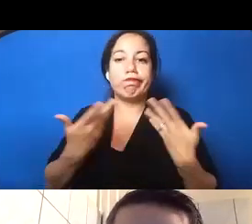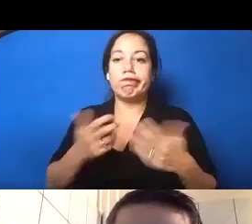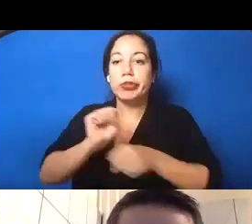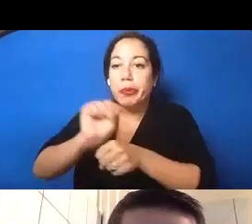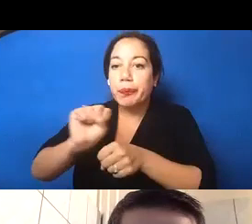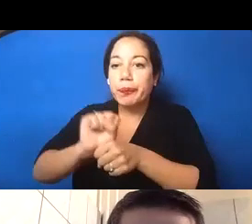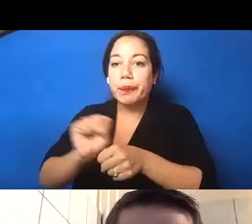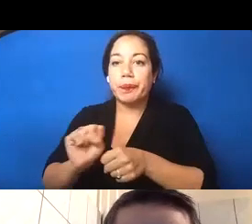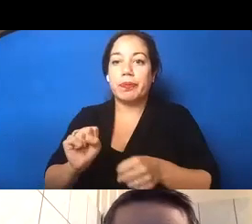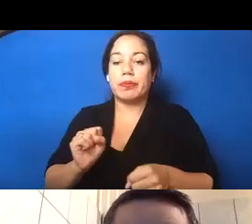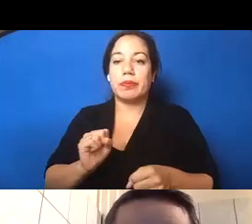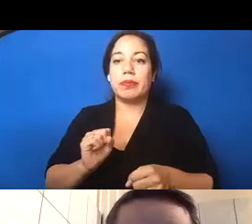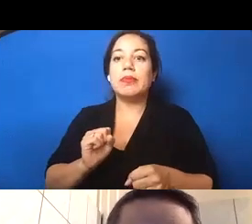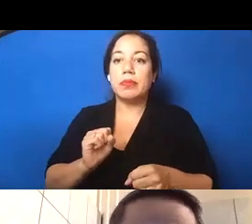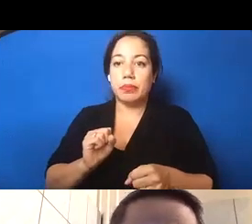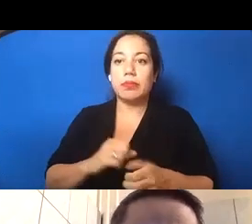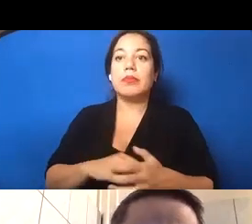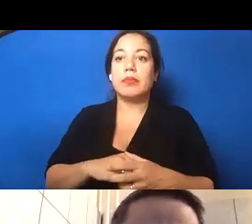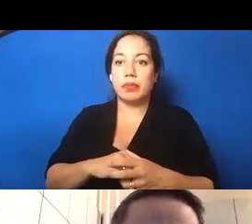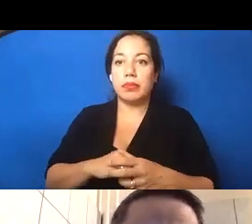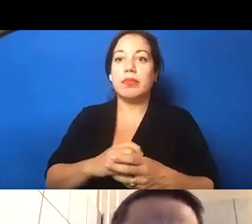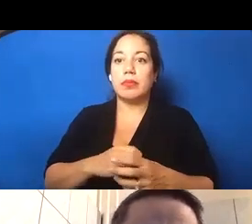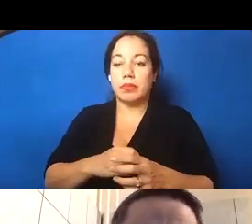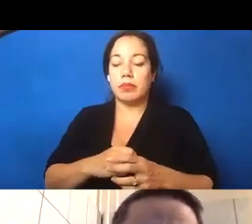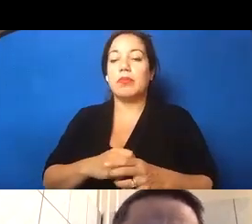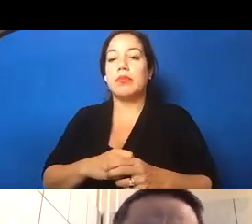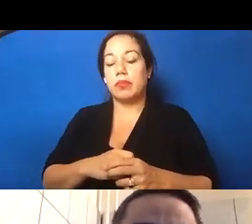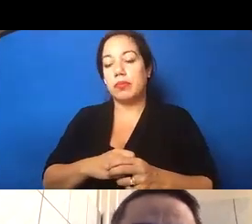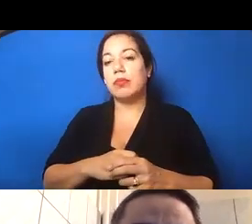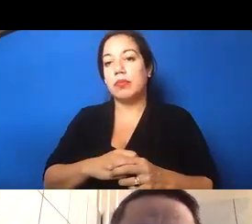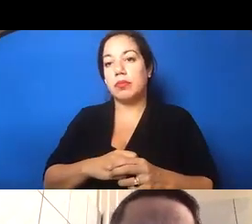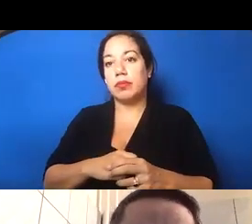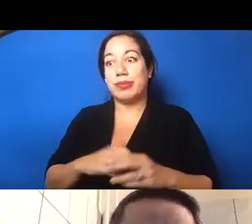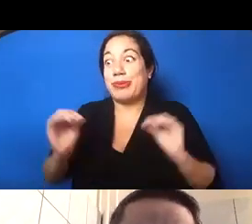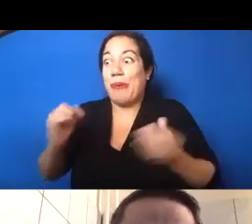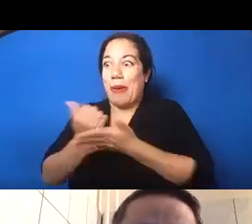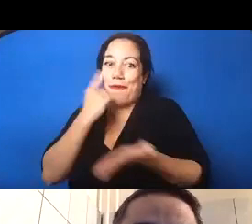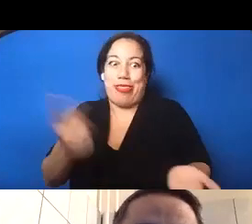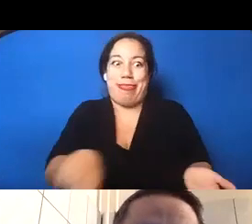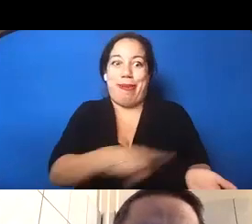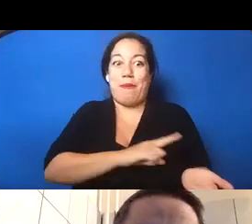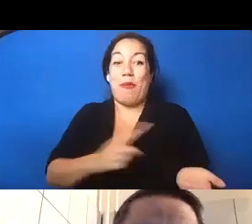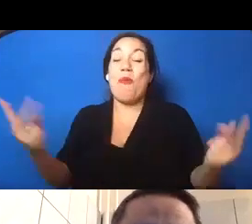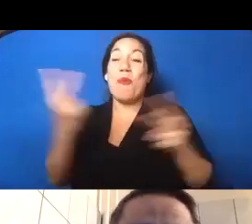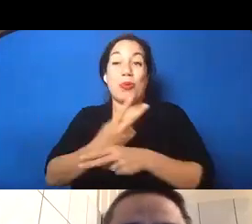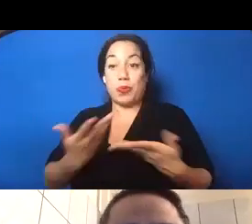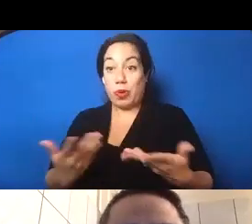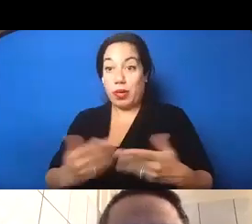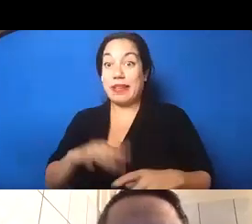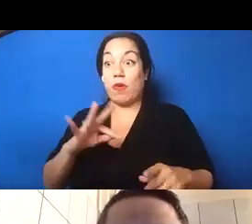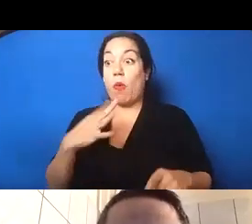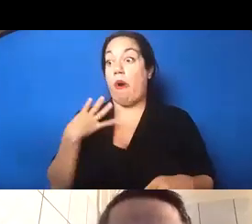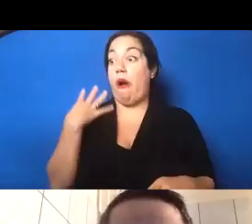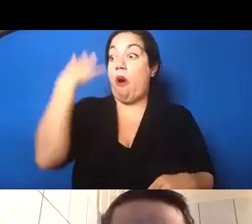jobs. We've heard that earlier in other parts. There is no help for these people. Even worse, if they go out, they